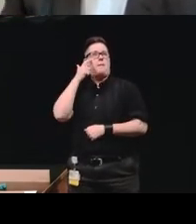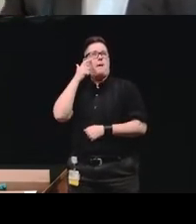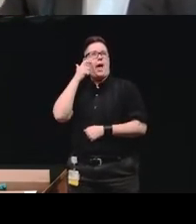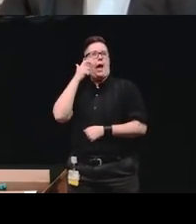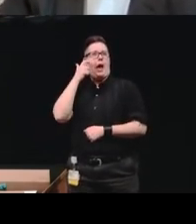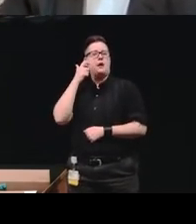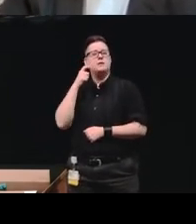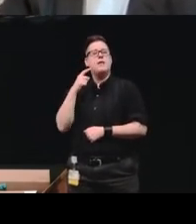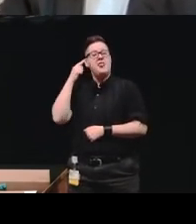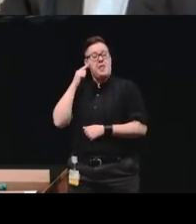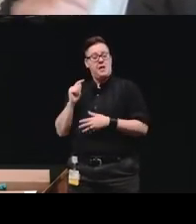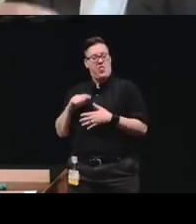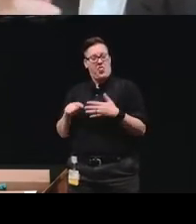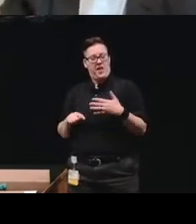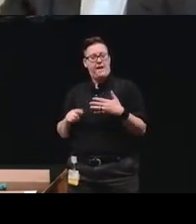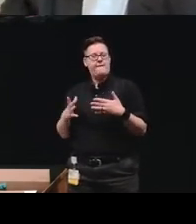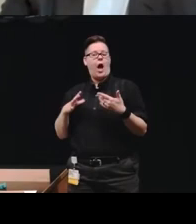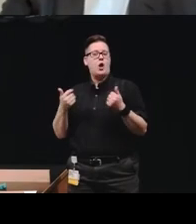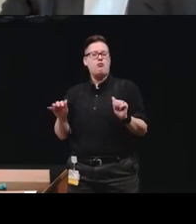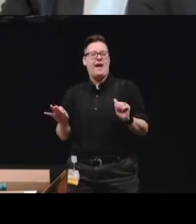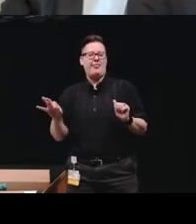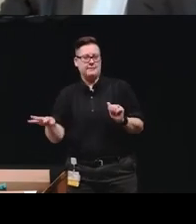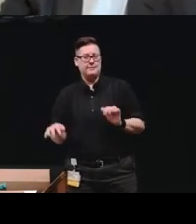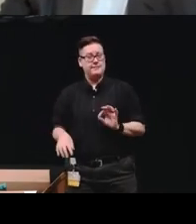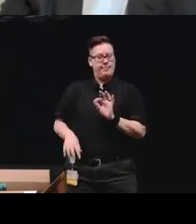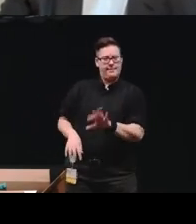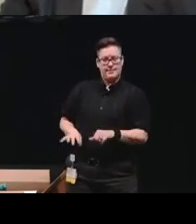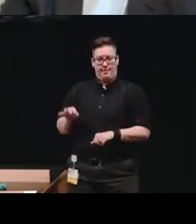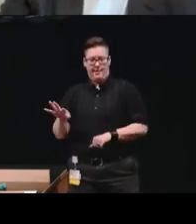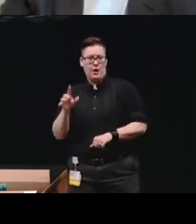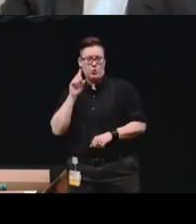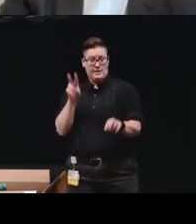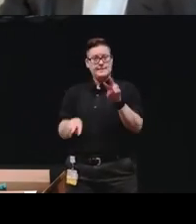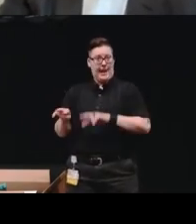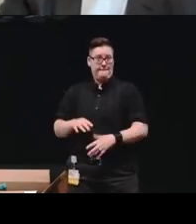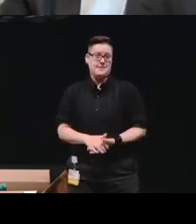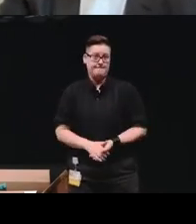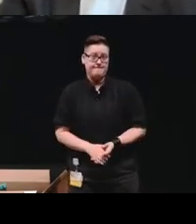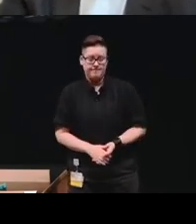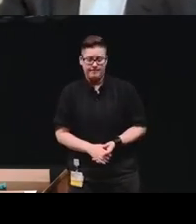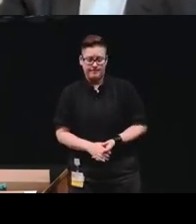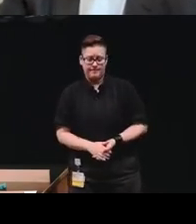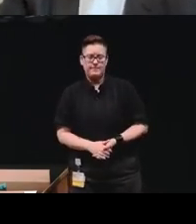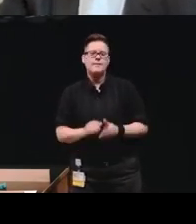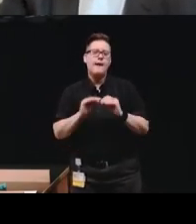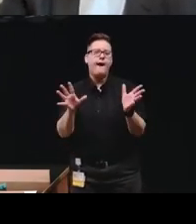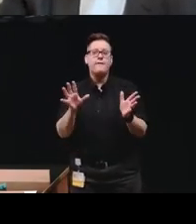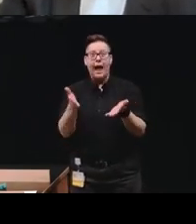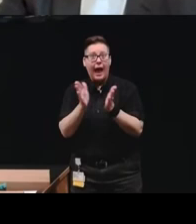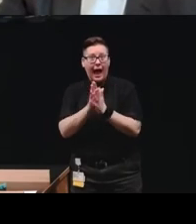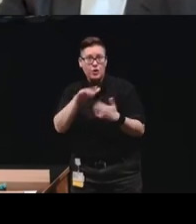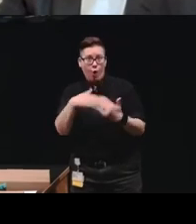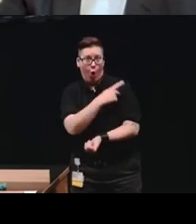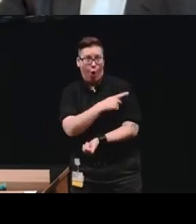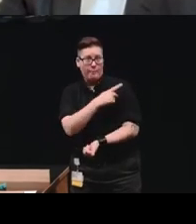particular a tool from your toolkit to examine the patient with. We're certainly not asking every patient in our clinic to do